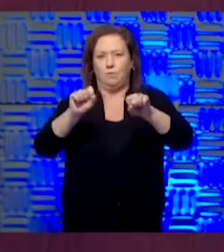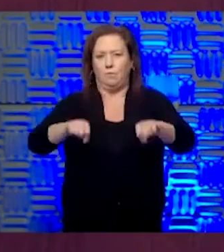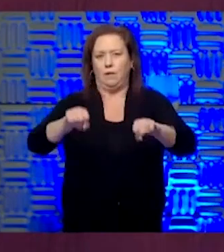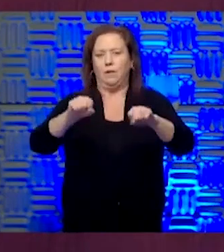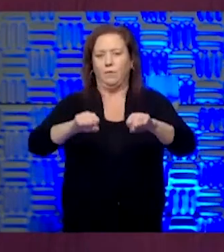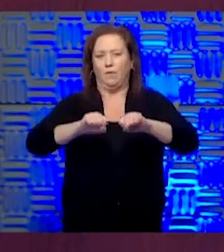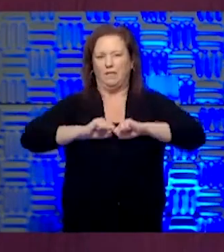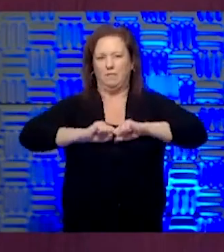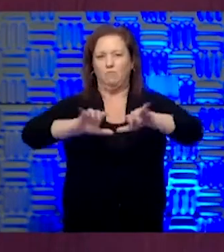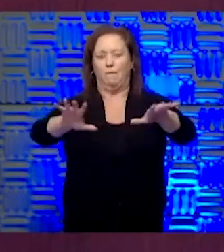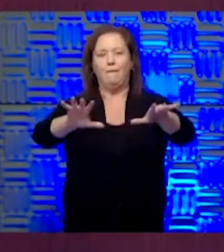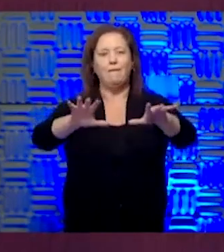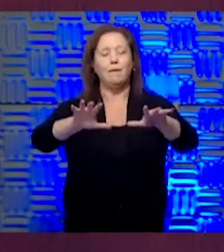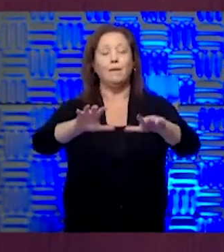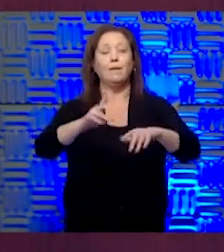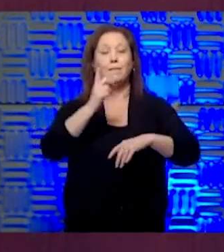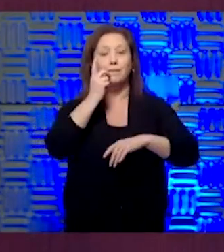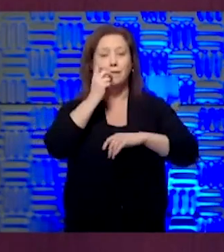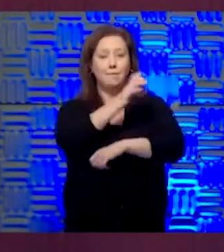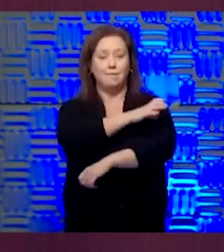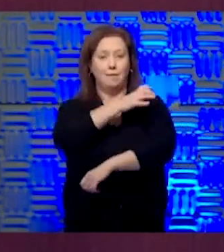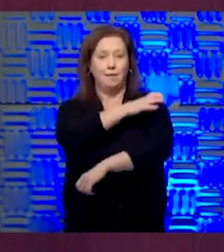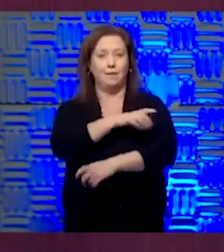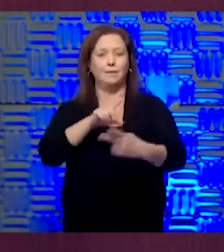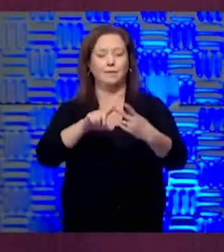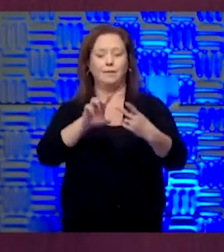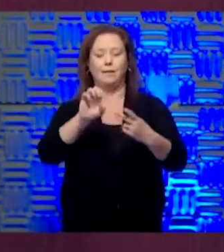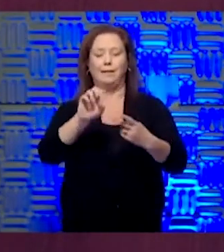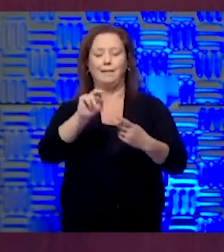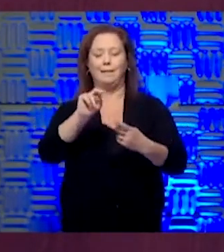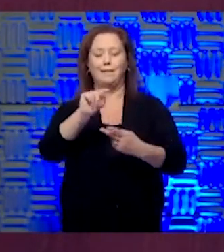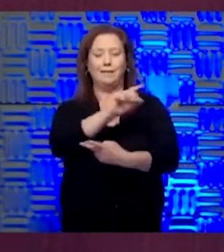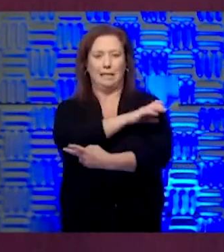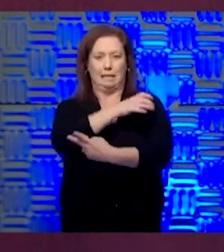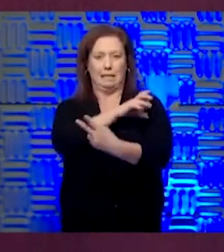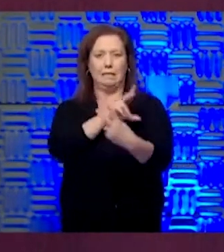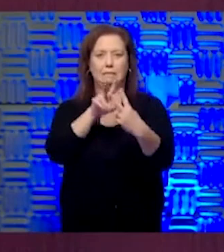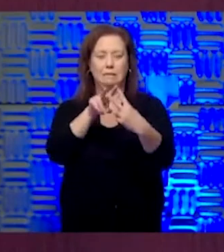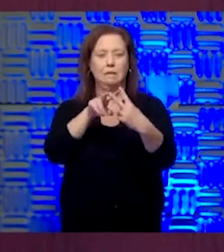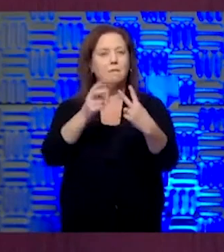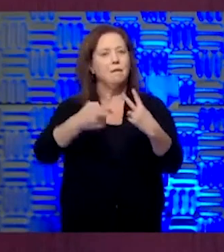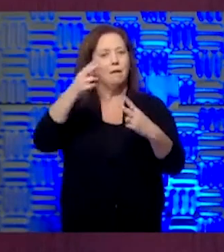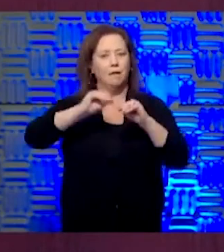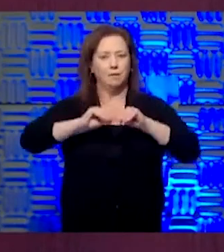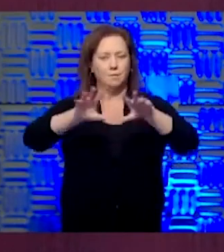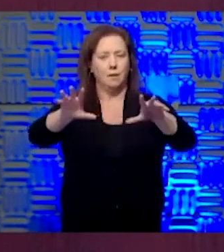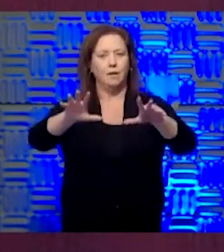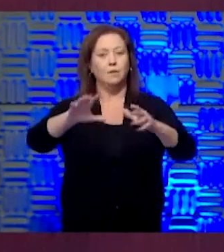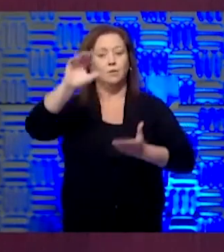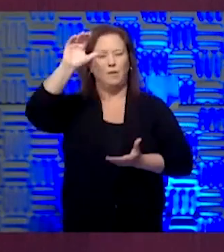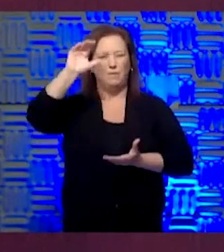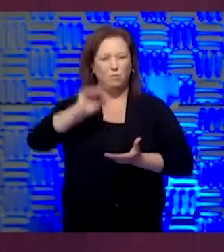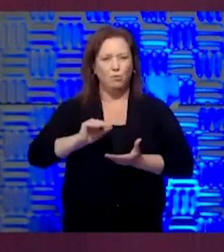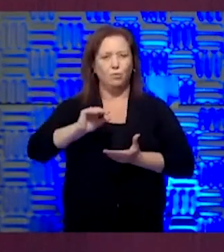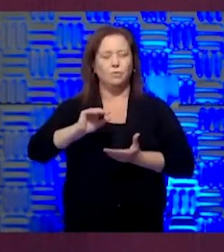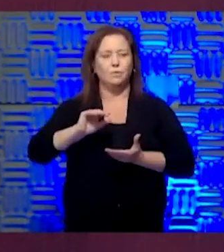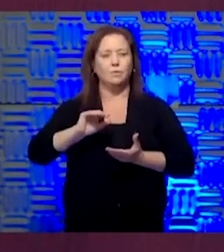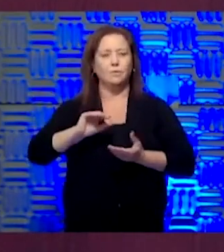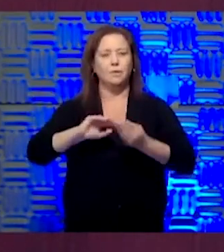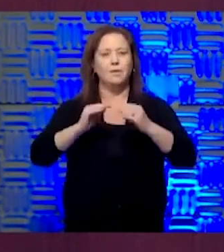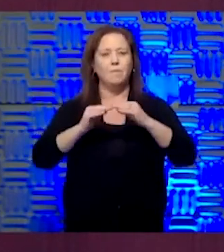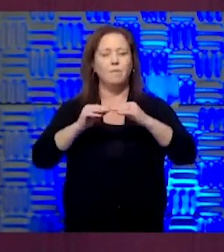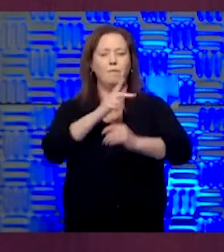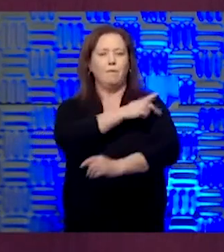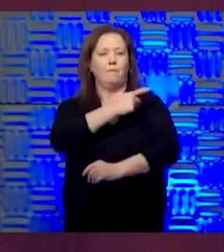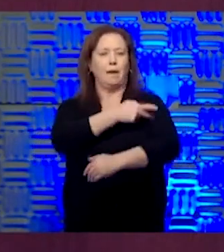super spreading. And I think our dental clinics and our ENT clinics are some of those areas. And so how we reduce or manage the flow of patients through those areas is